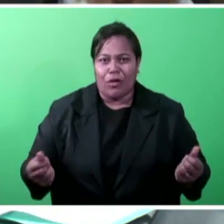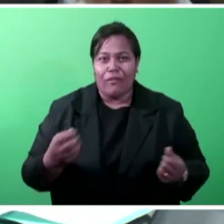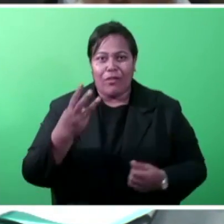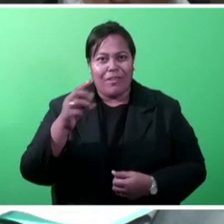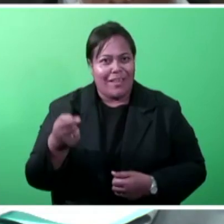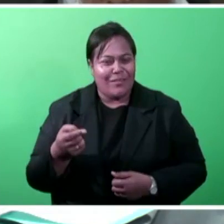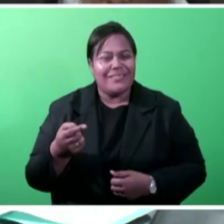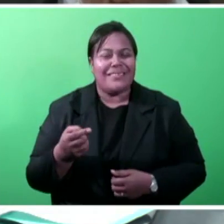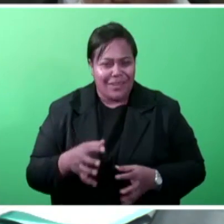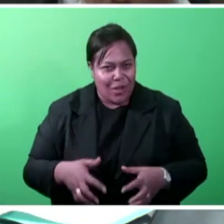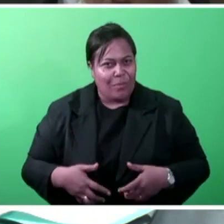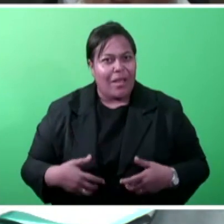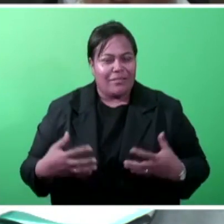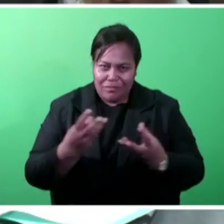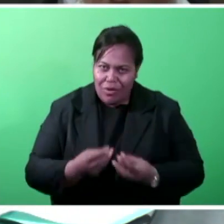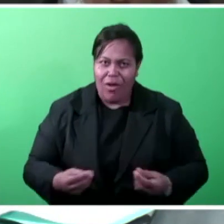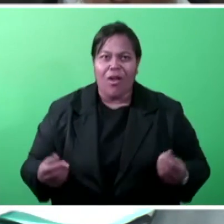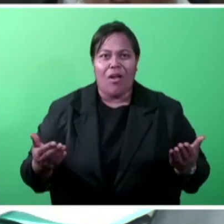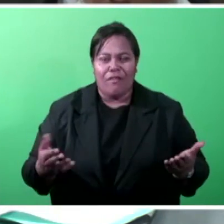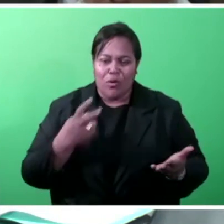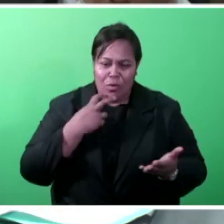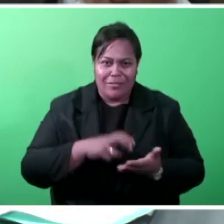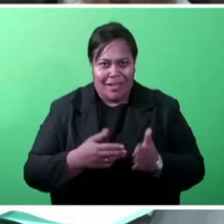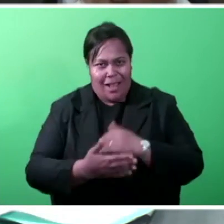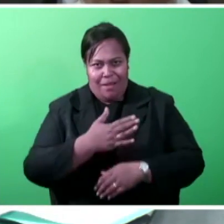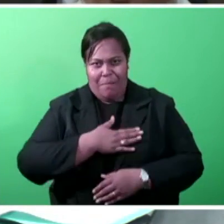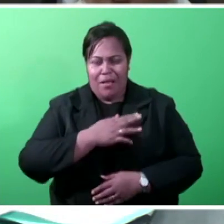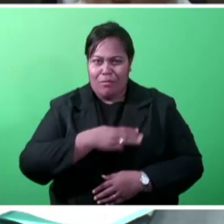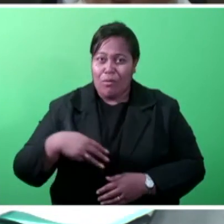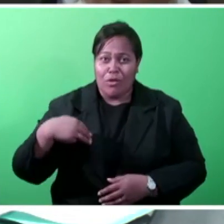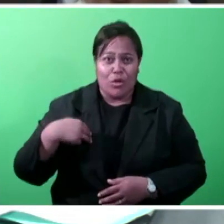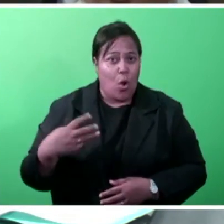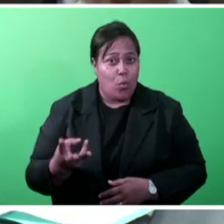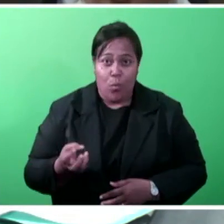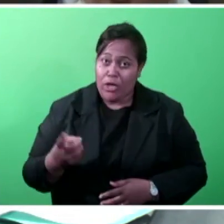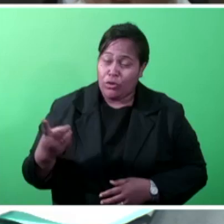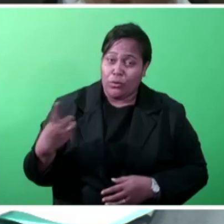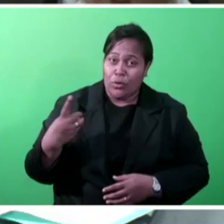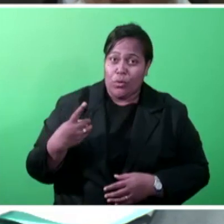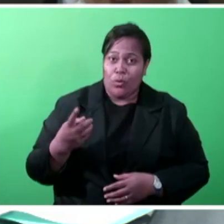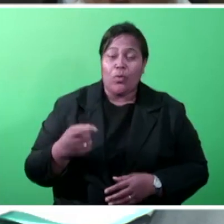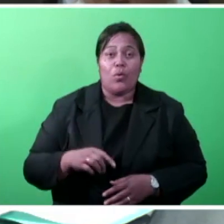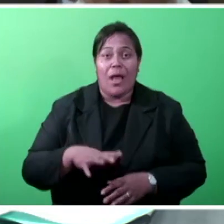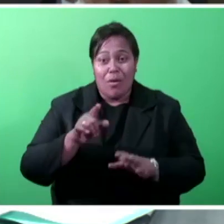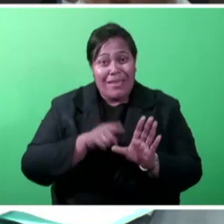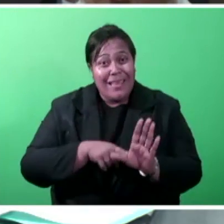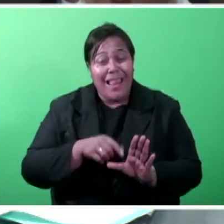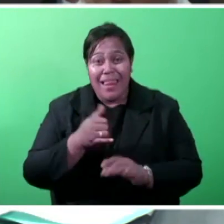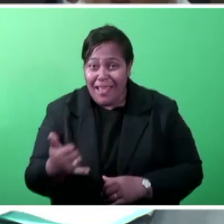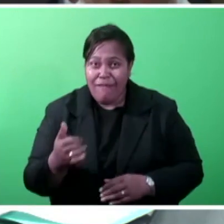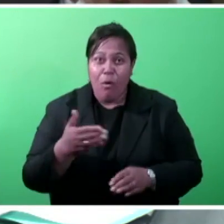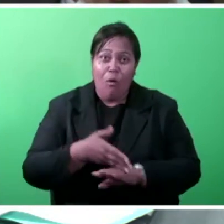my ministry for non-compliance issues on wages due, annual leave, overtime and meal allowance. Mr.